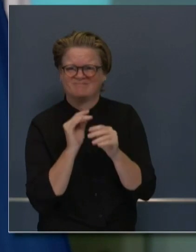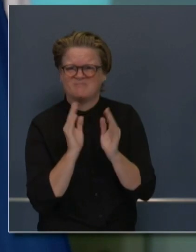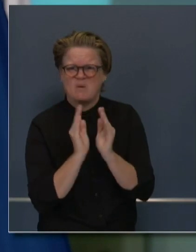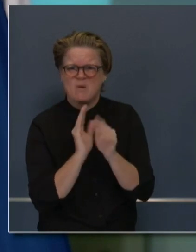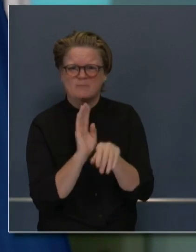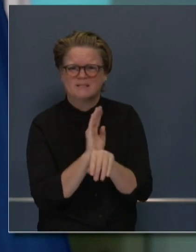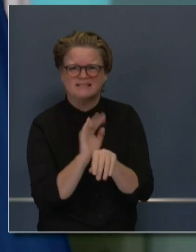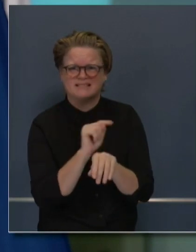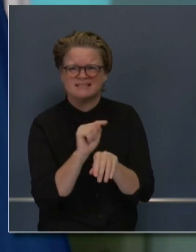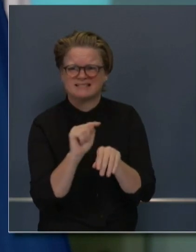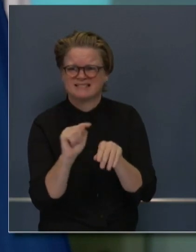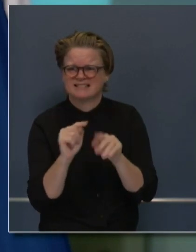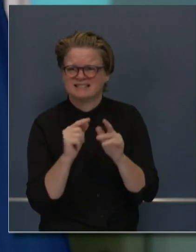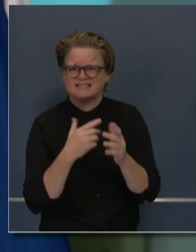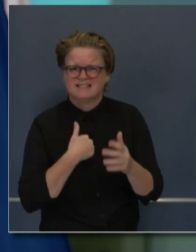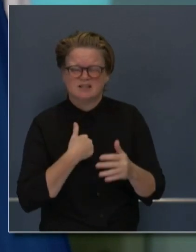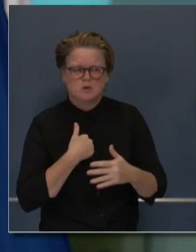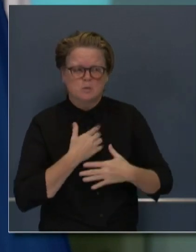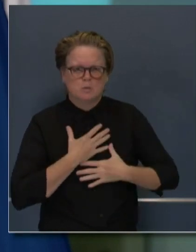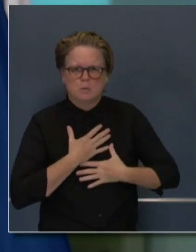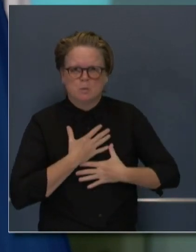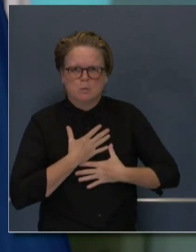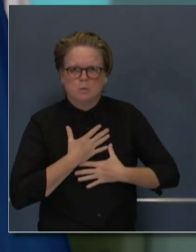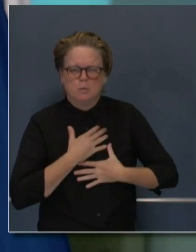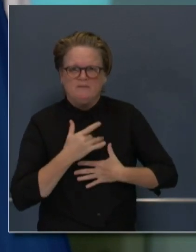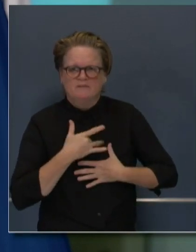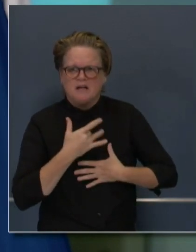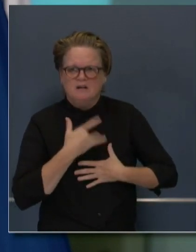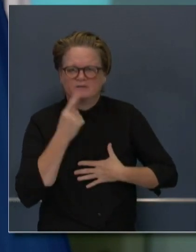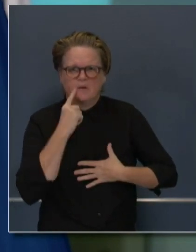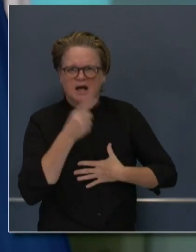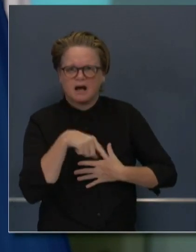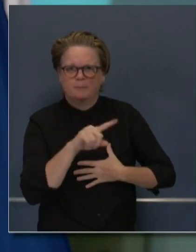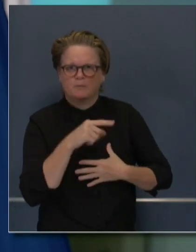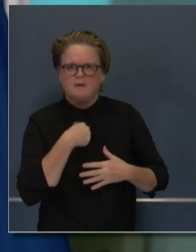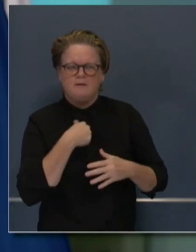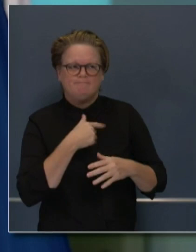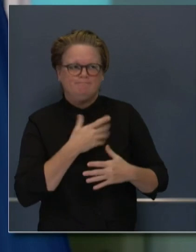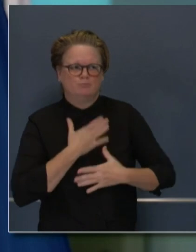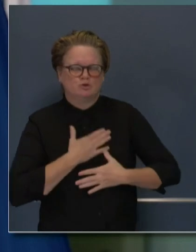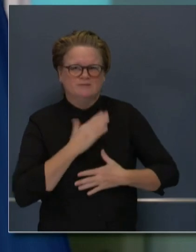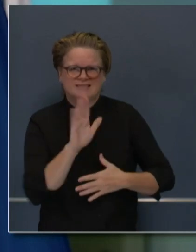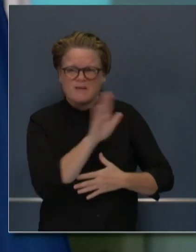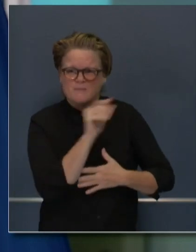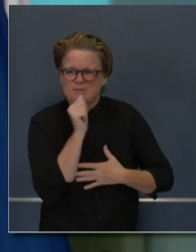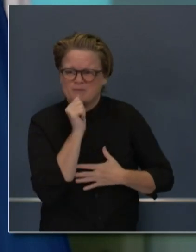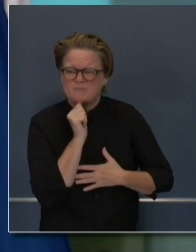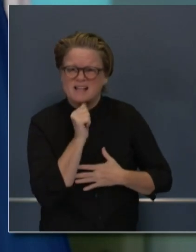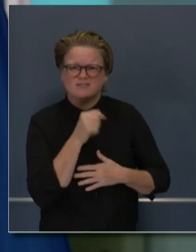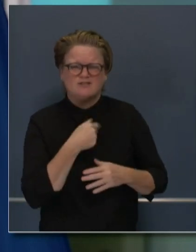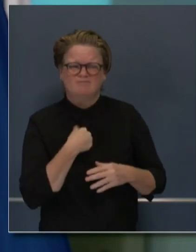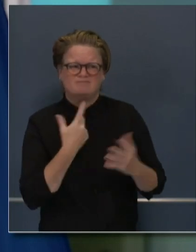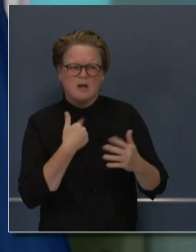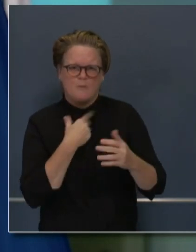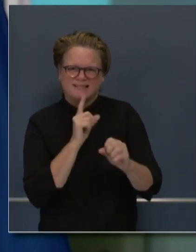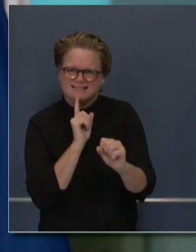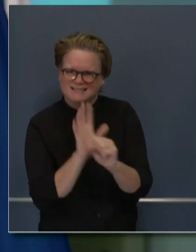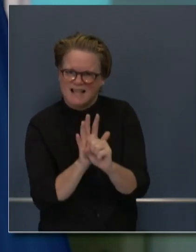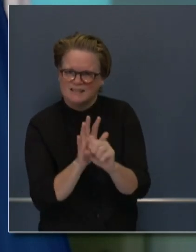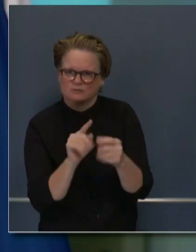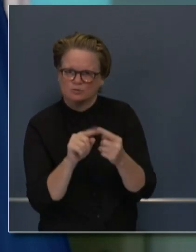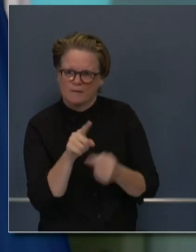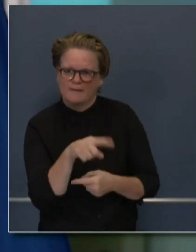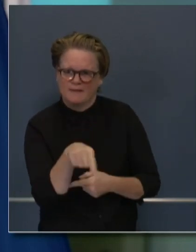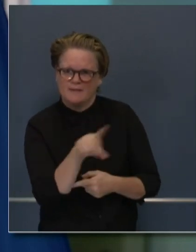their plight and deeply committed to doing everything in our power as a state, working with local government to augment and support their